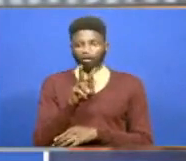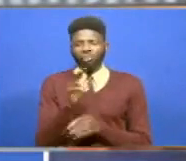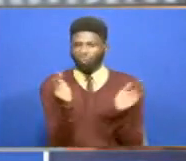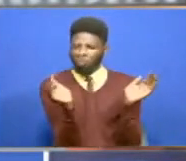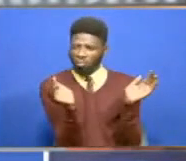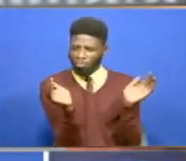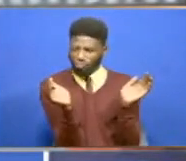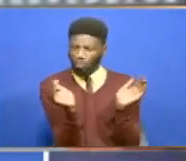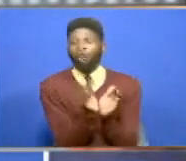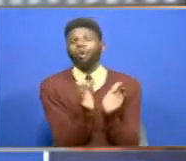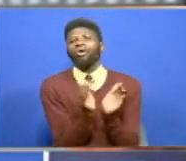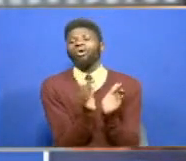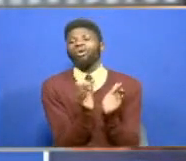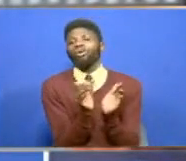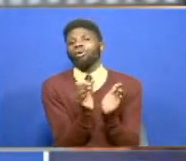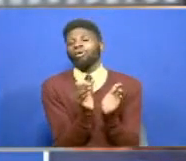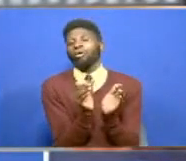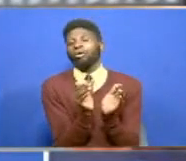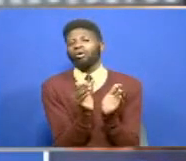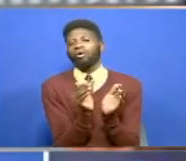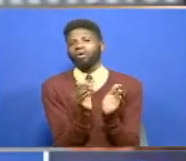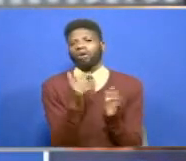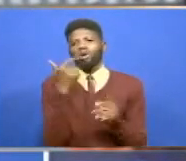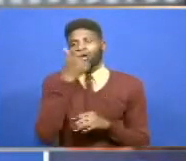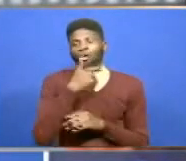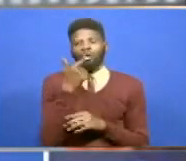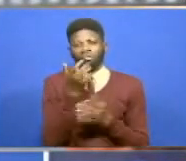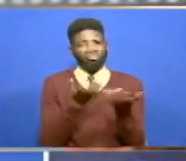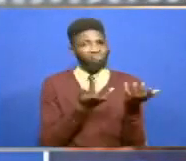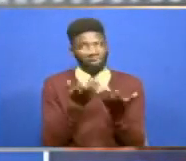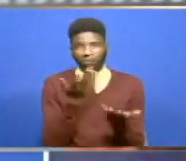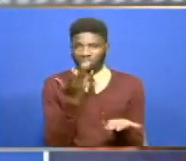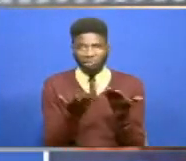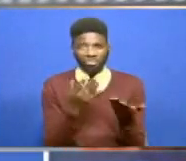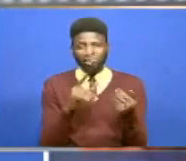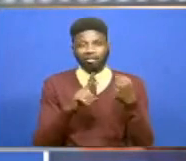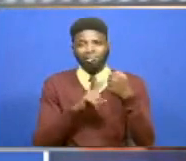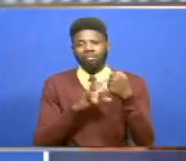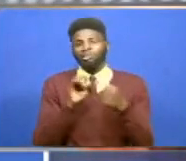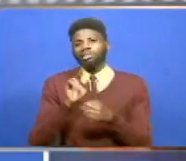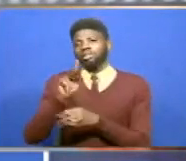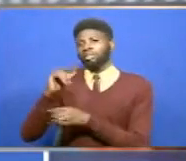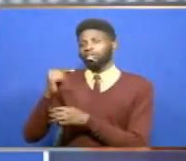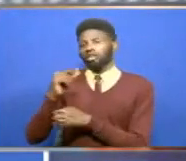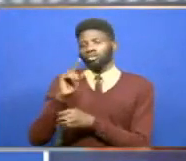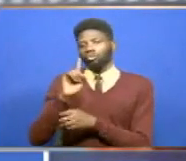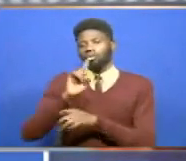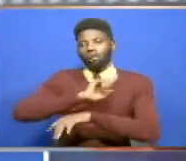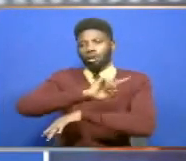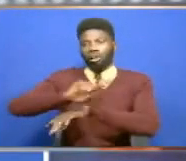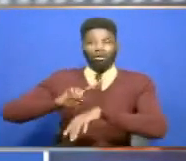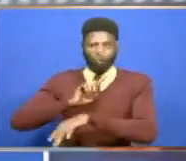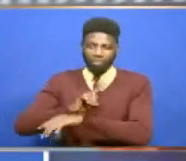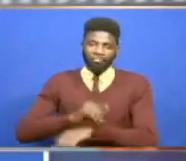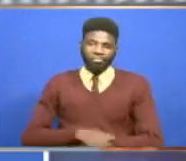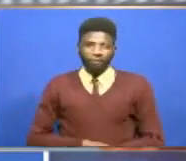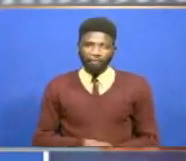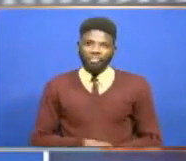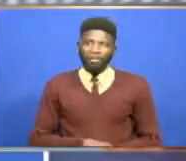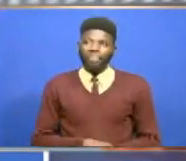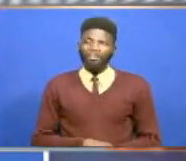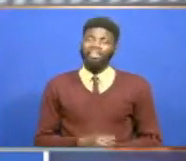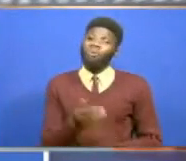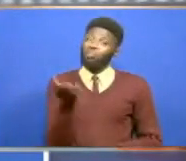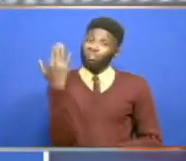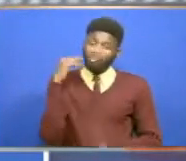scale oil press of about 60 kilograms per hour. But that time